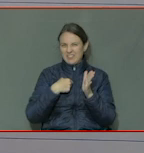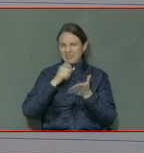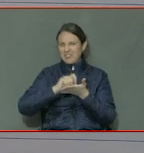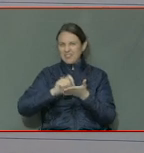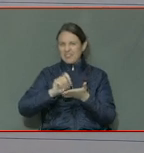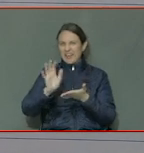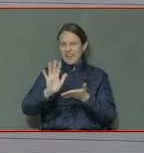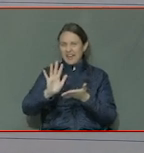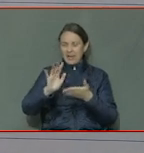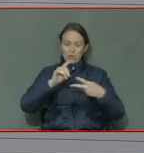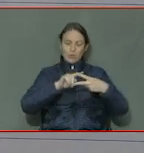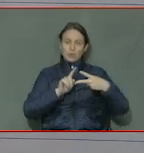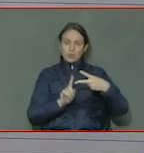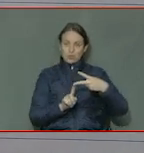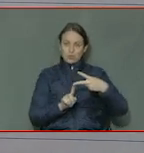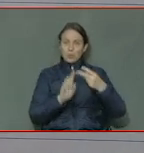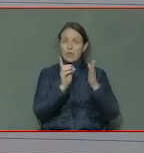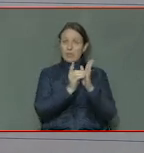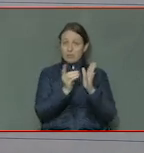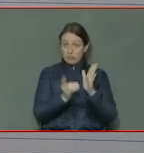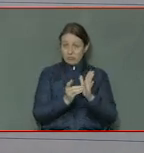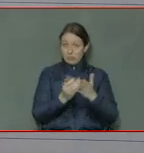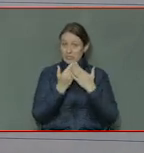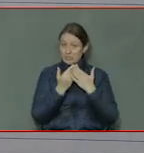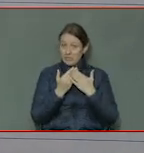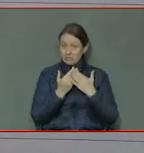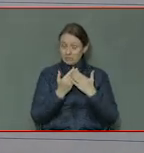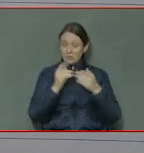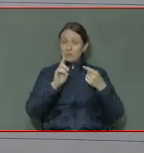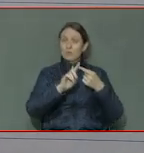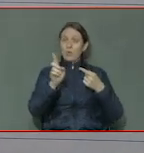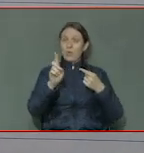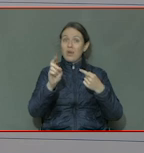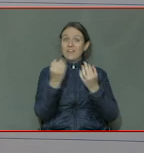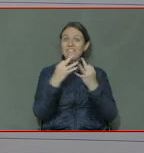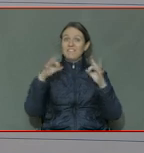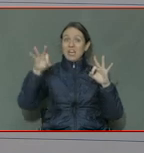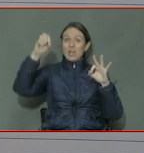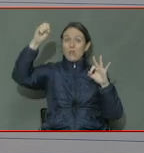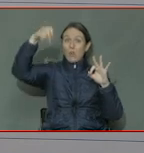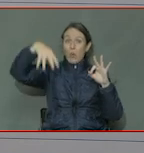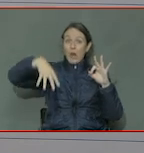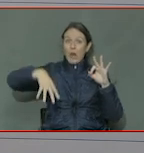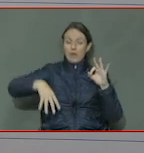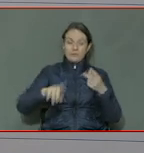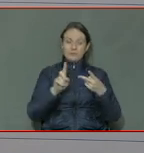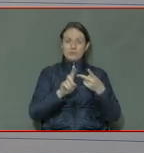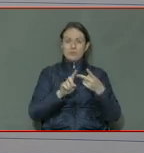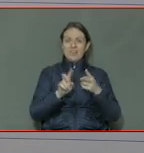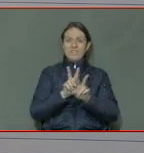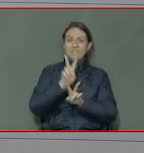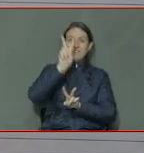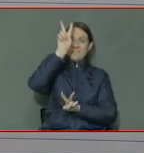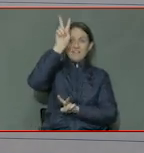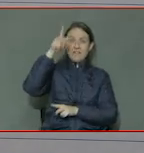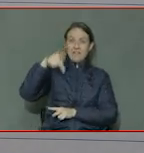is 2 definitions that you must know. The one definition is free fall, and the other one is vertical projectile motion.